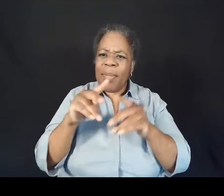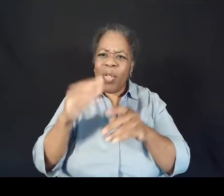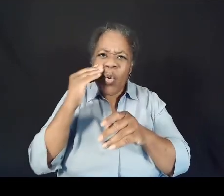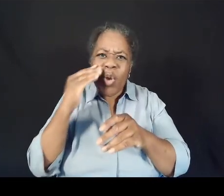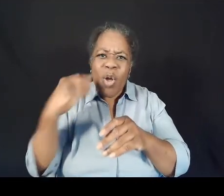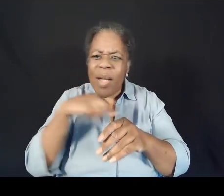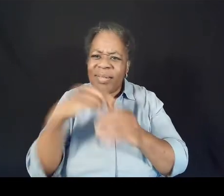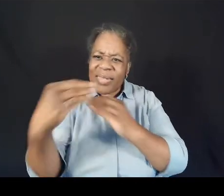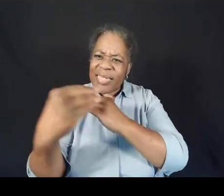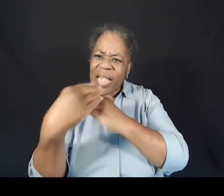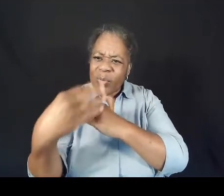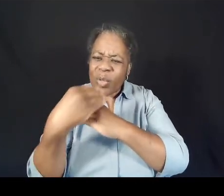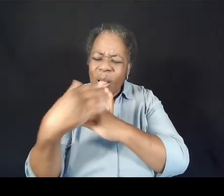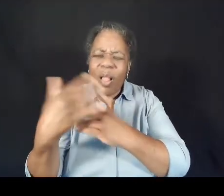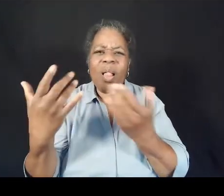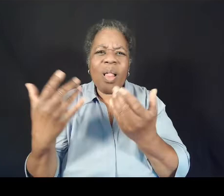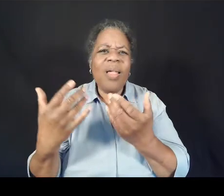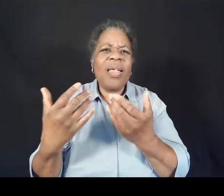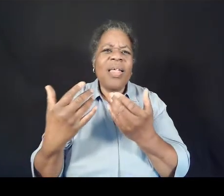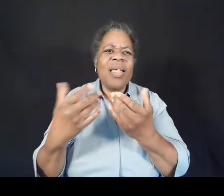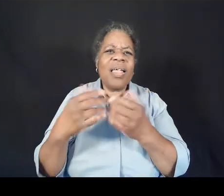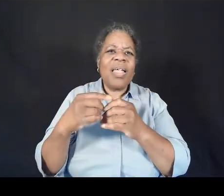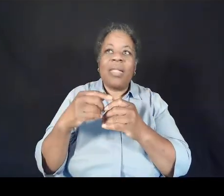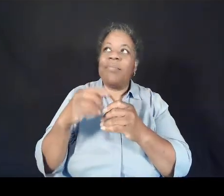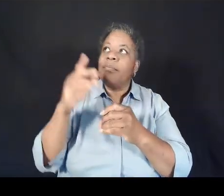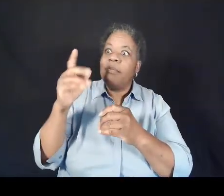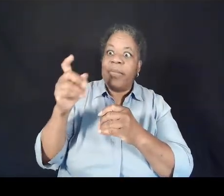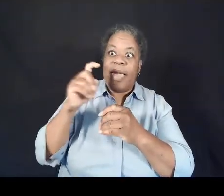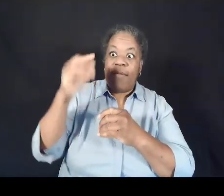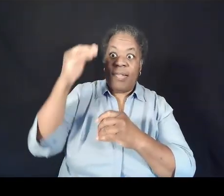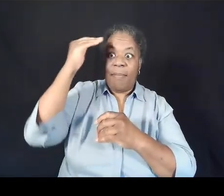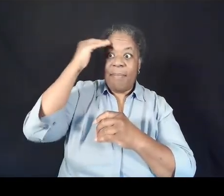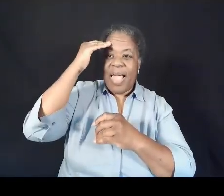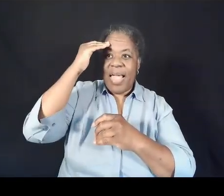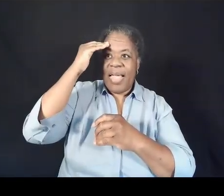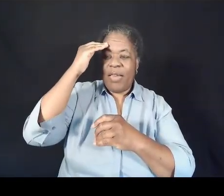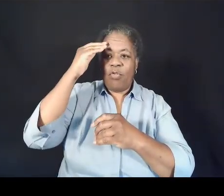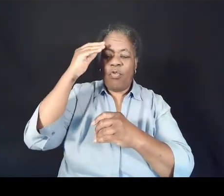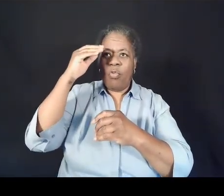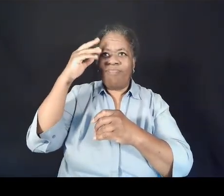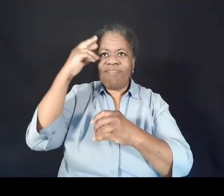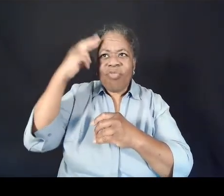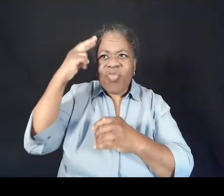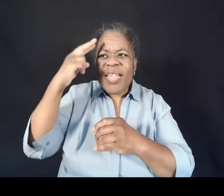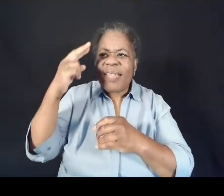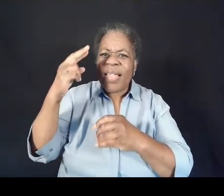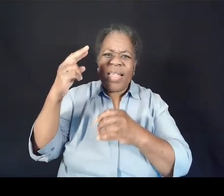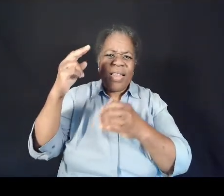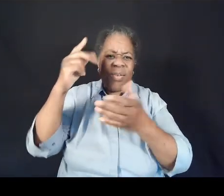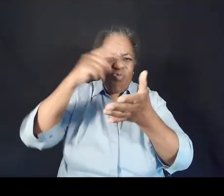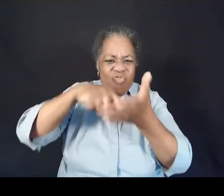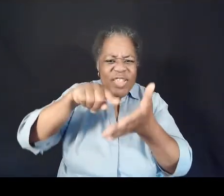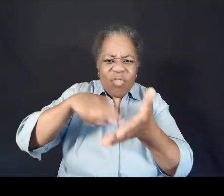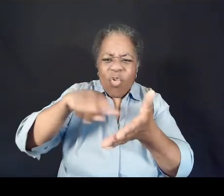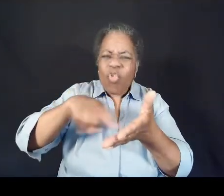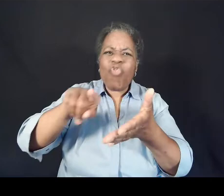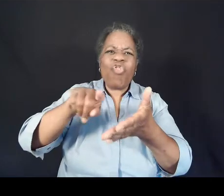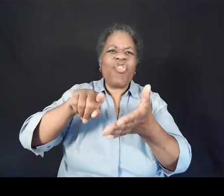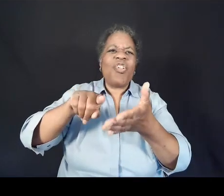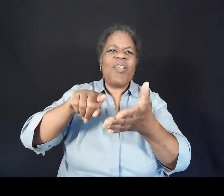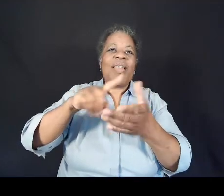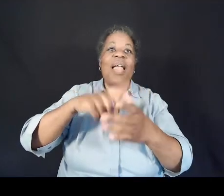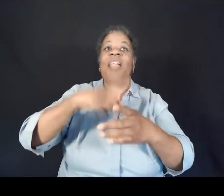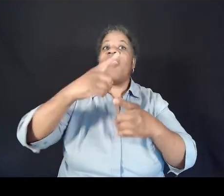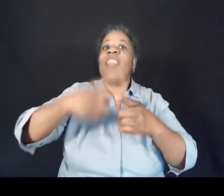Lord. We use the minds God gave us to reason and to do some research. And then we